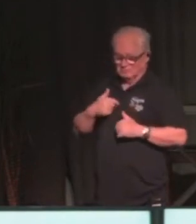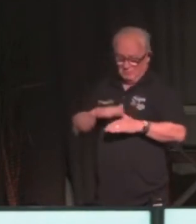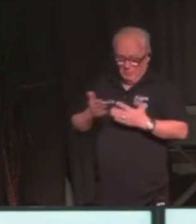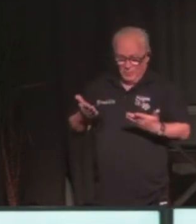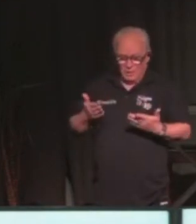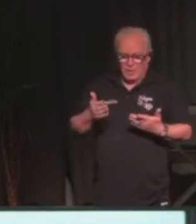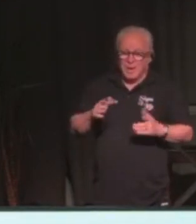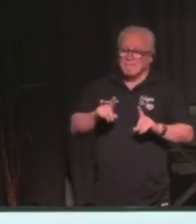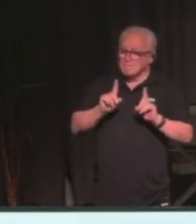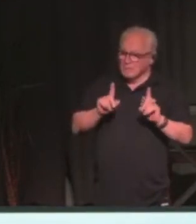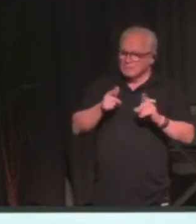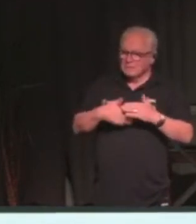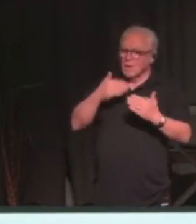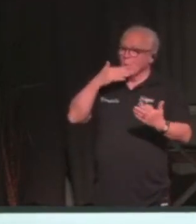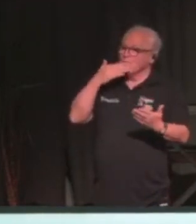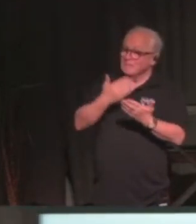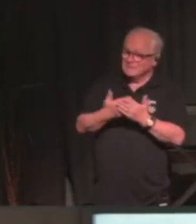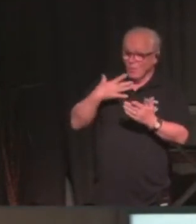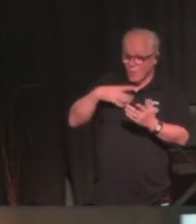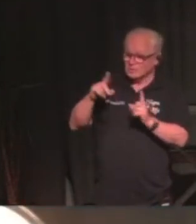in obedience to following Jesus.